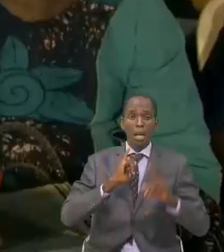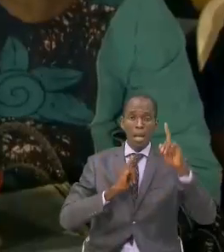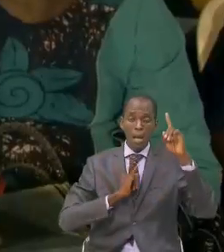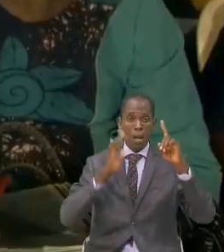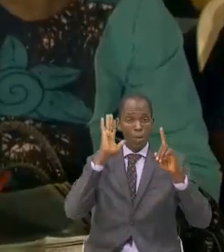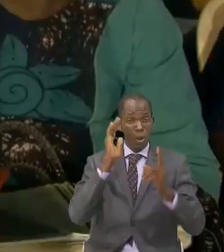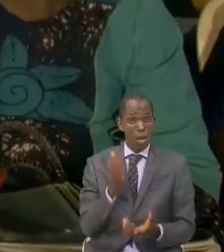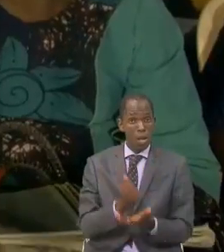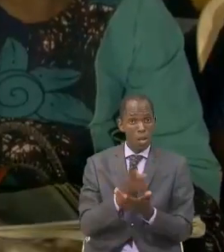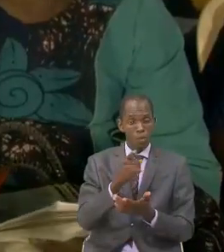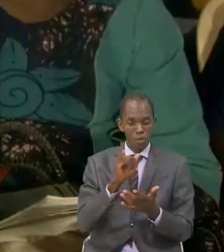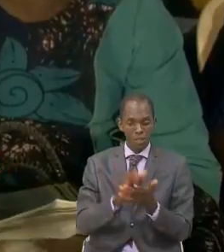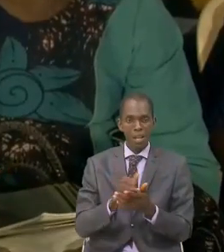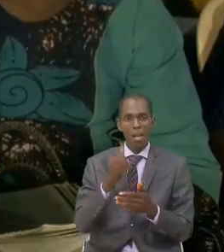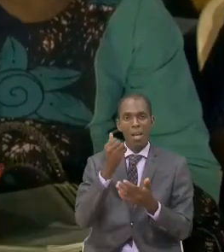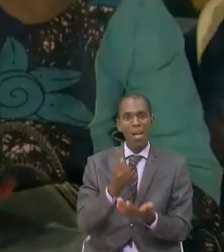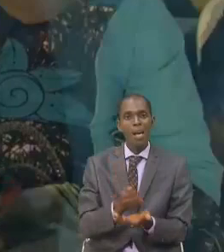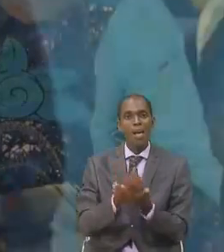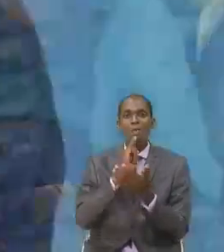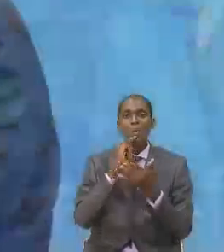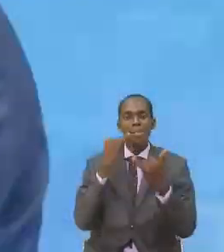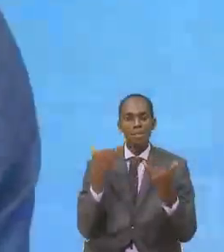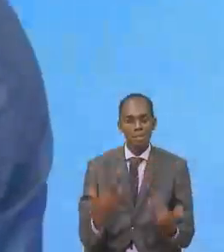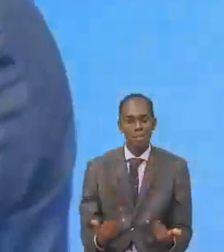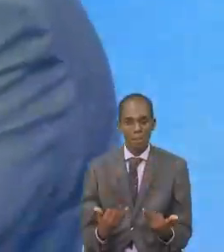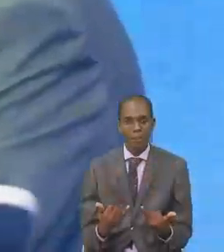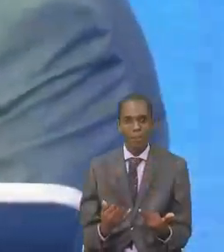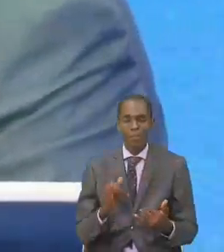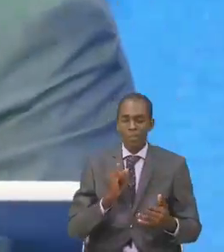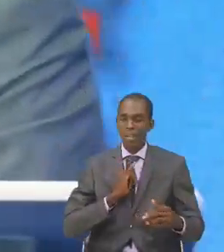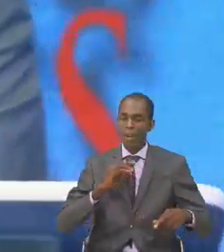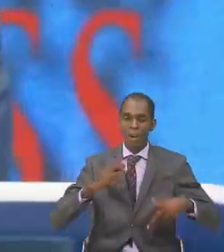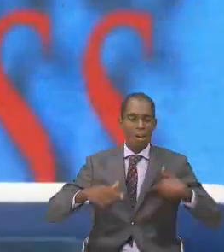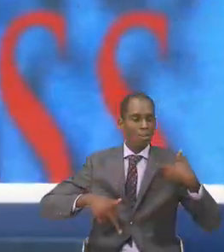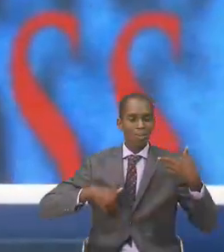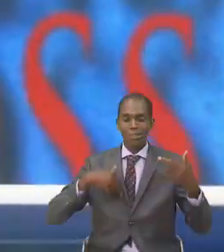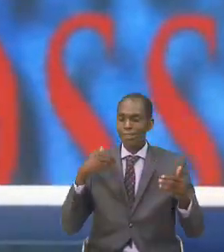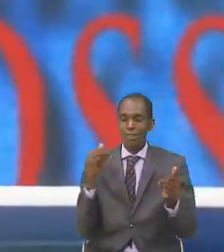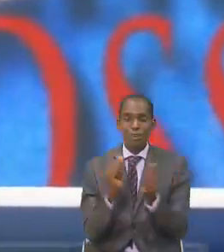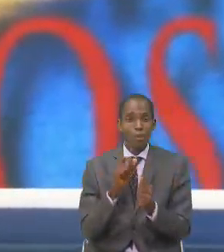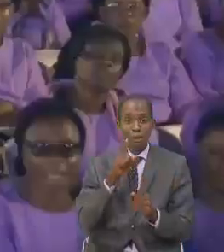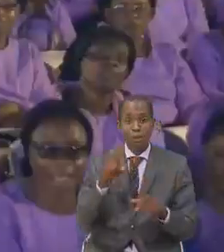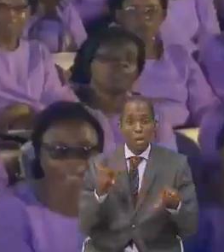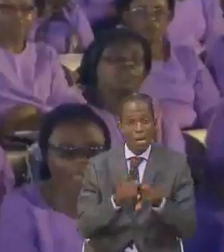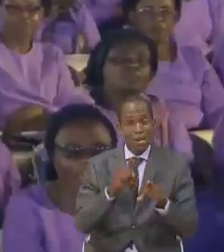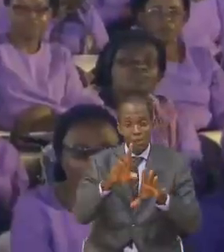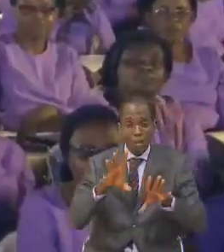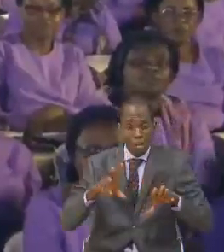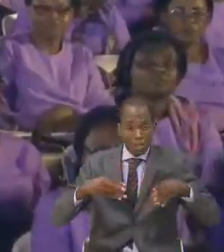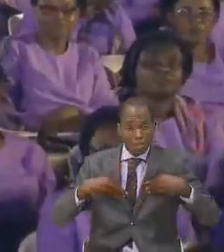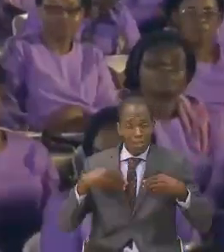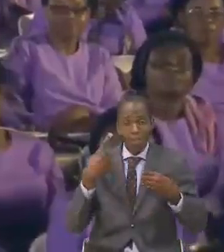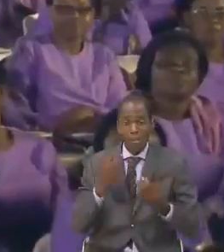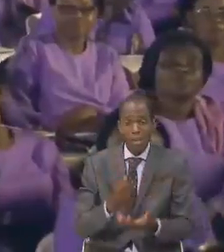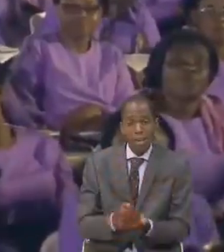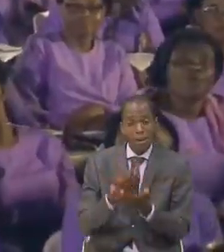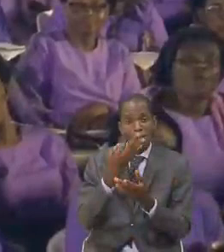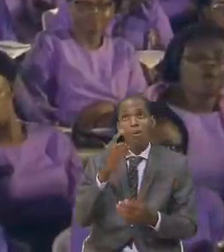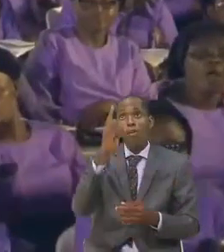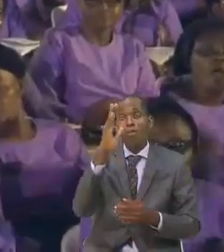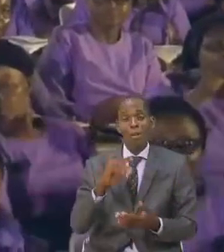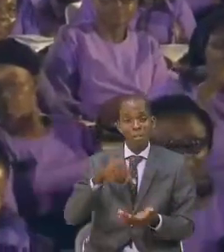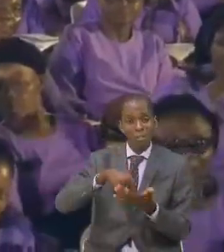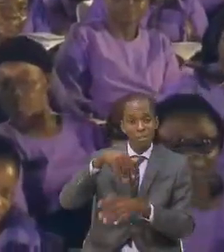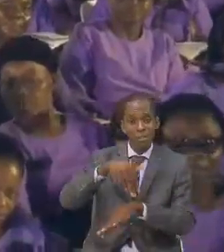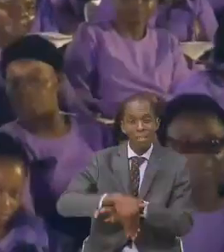that God that says, I will help you, that help has now come. I rejoice with you as